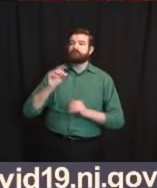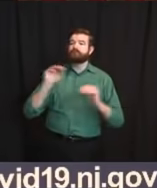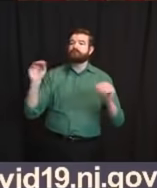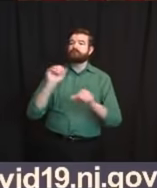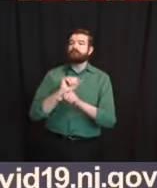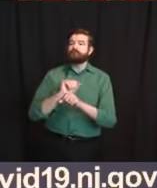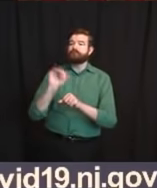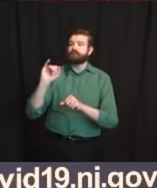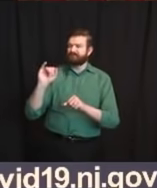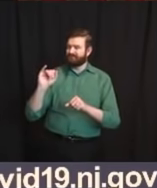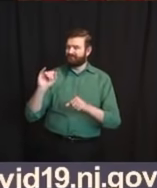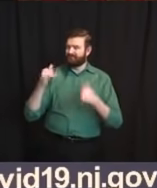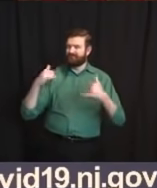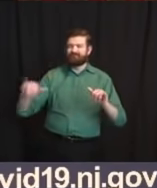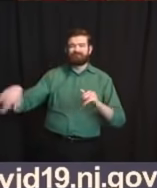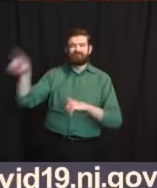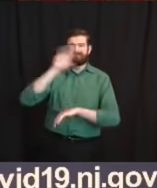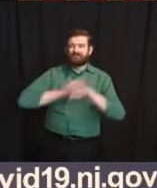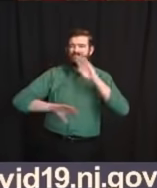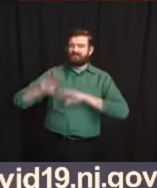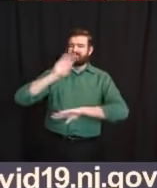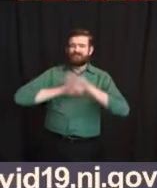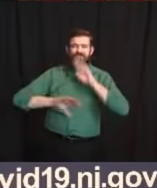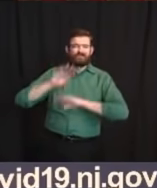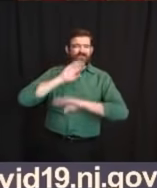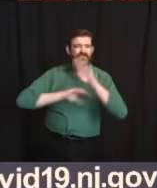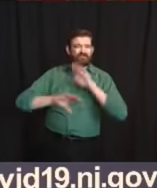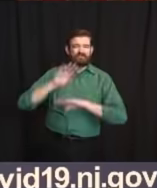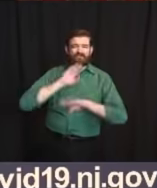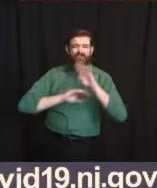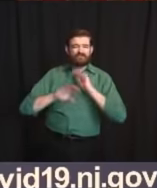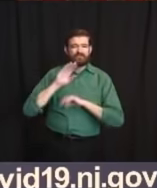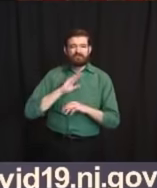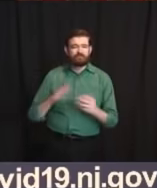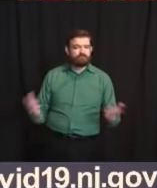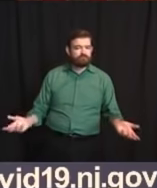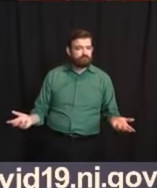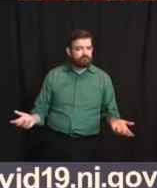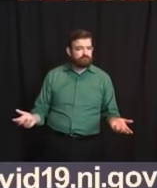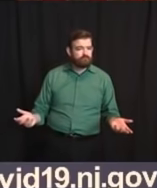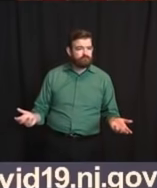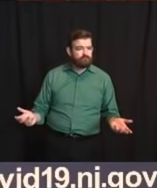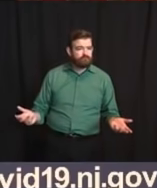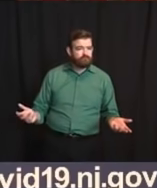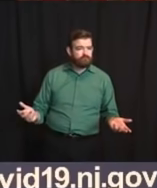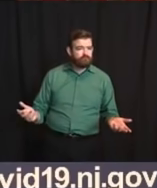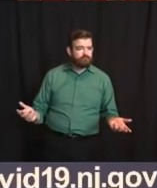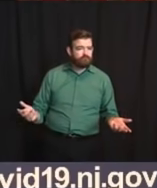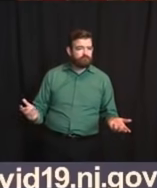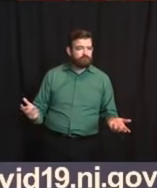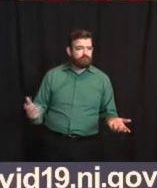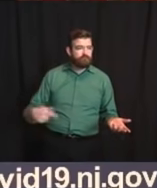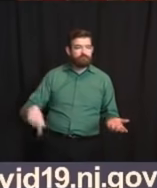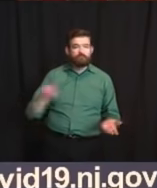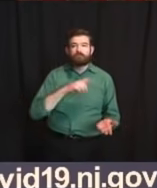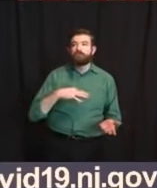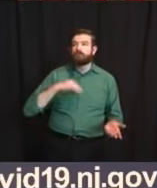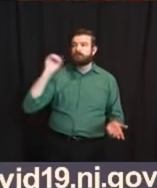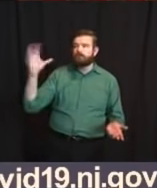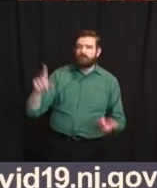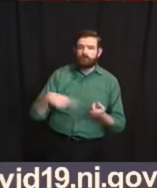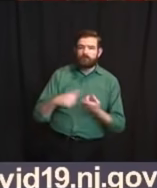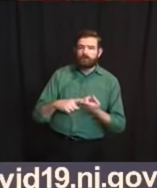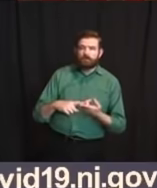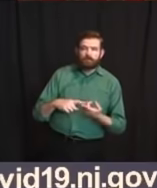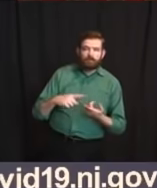sorry. When should they expect to get hard answers on when they'll actually get their money? Or do you think they'll be able to start getting through on the phone?